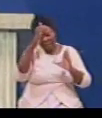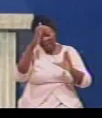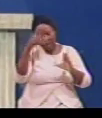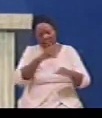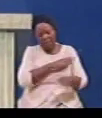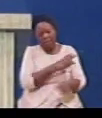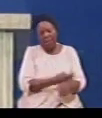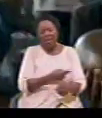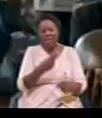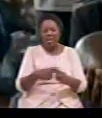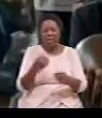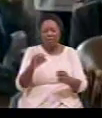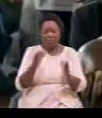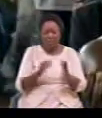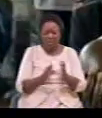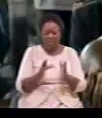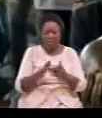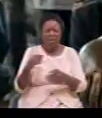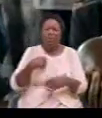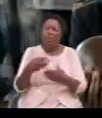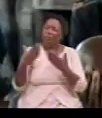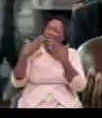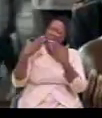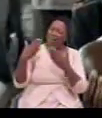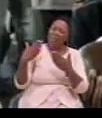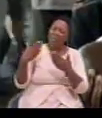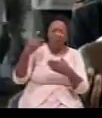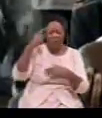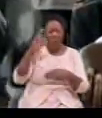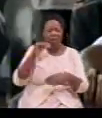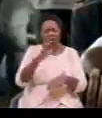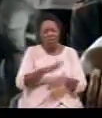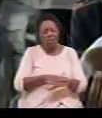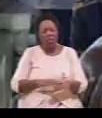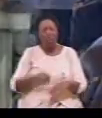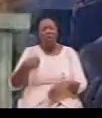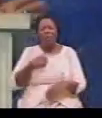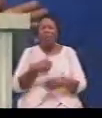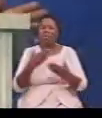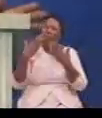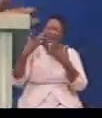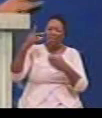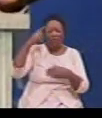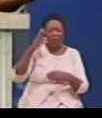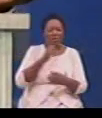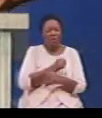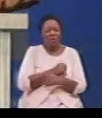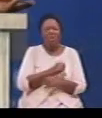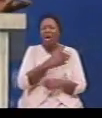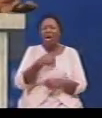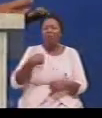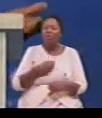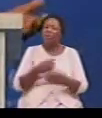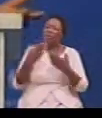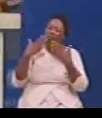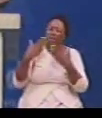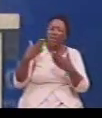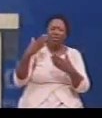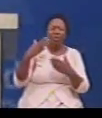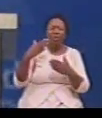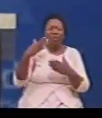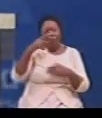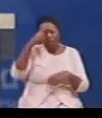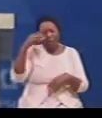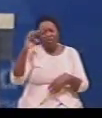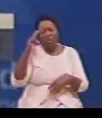name of Jesus, we thank you for your call. We thank you for your love. And we thank you of you because